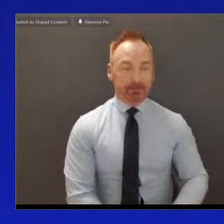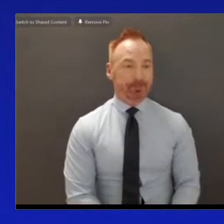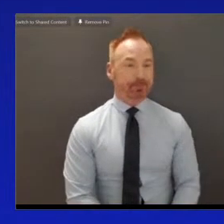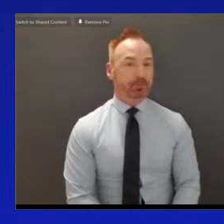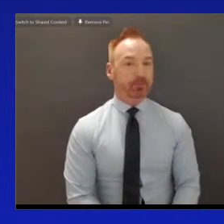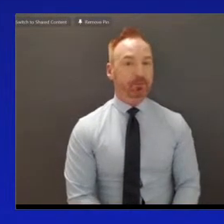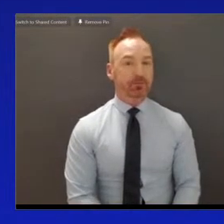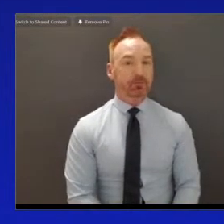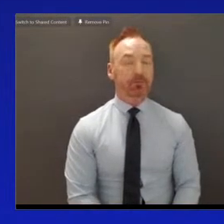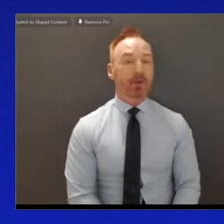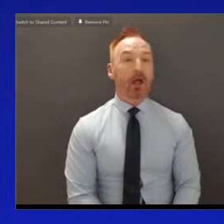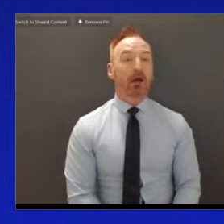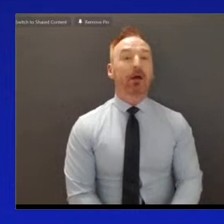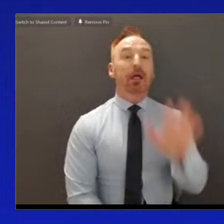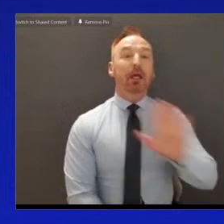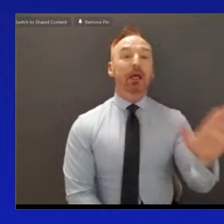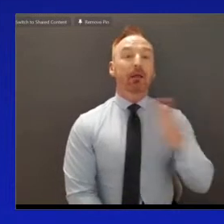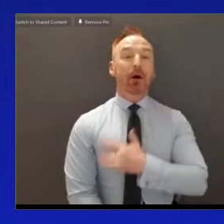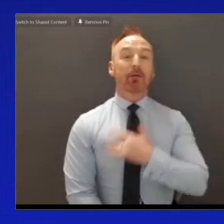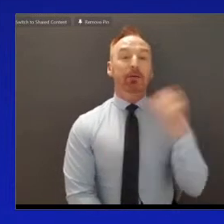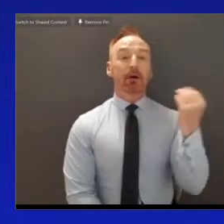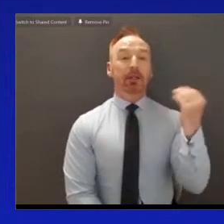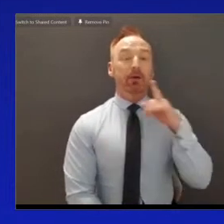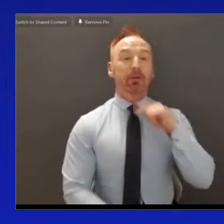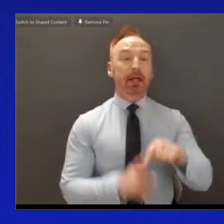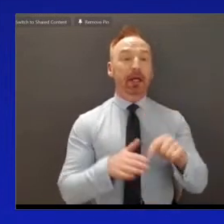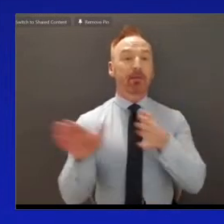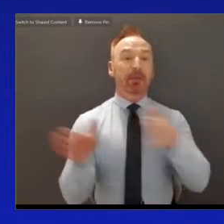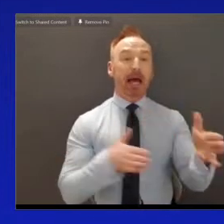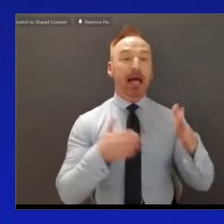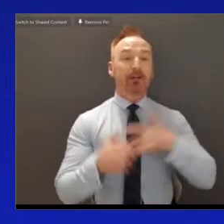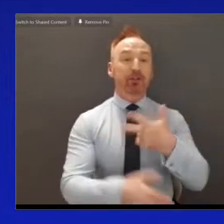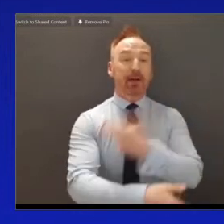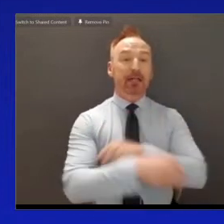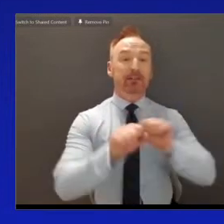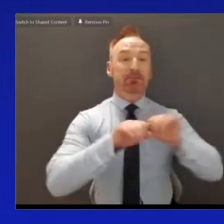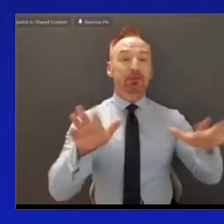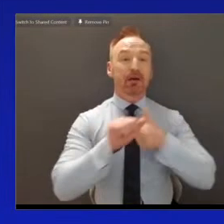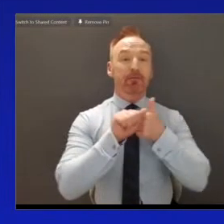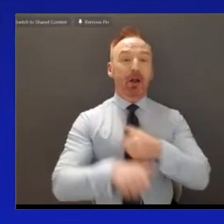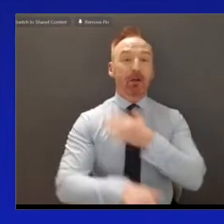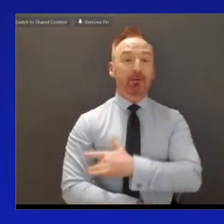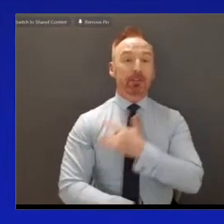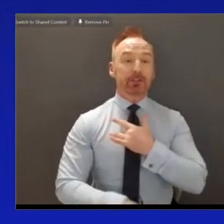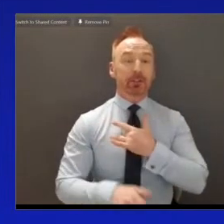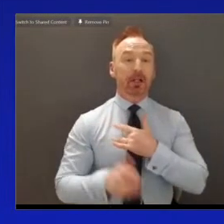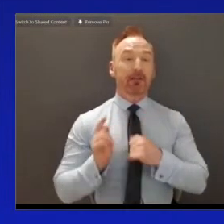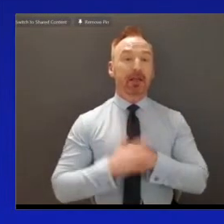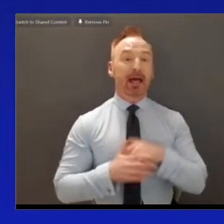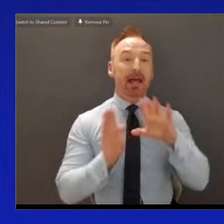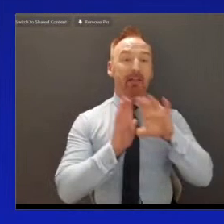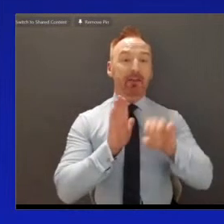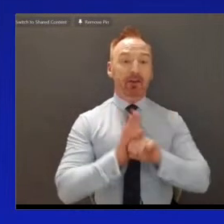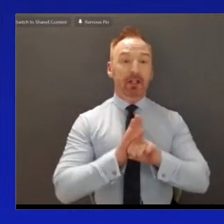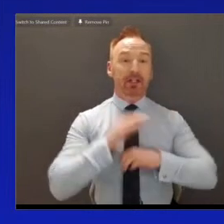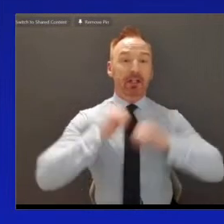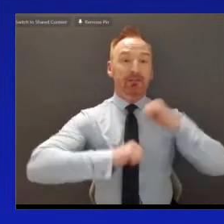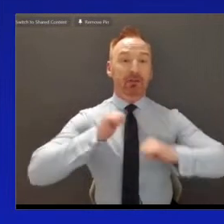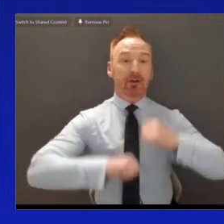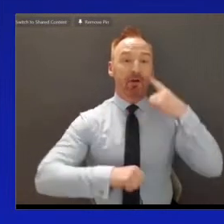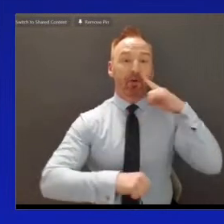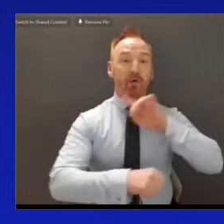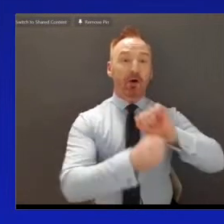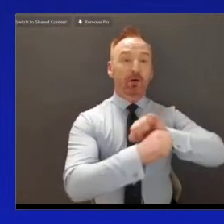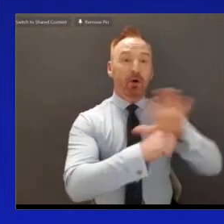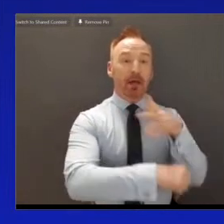Communities across Ontario must plan to administer vaccines in accordance with the province's ethical framework for COVID-19